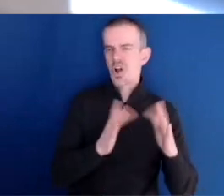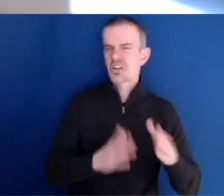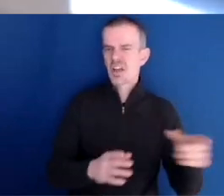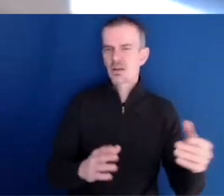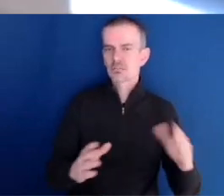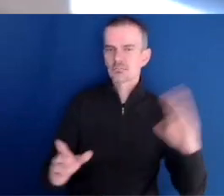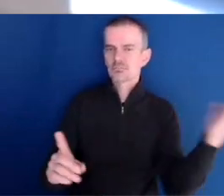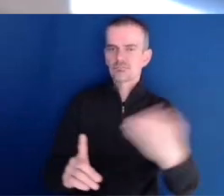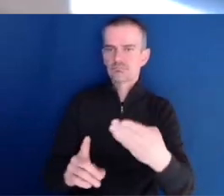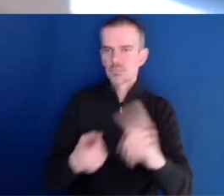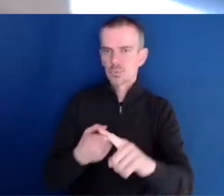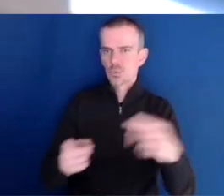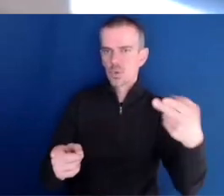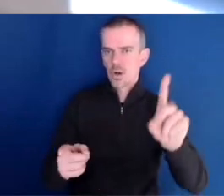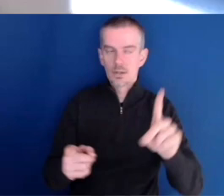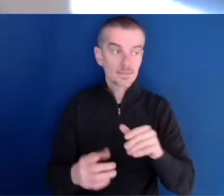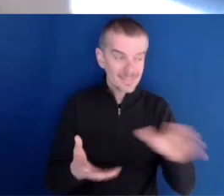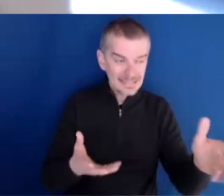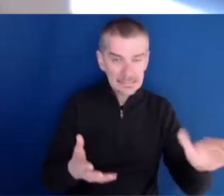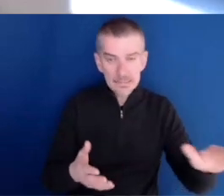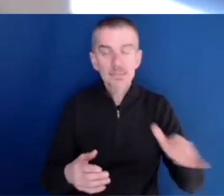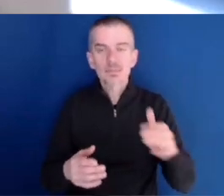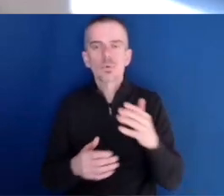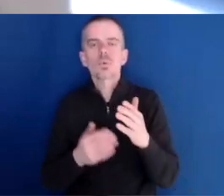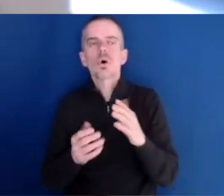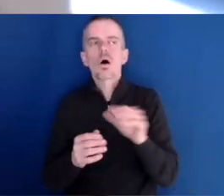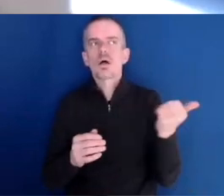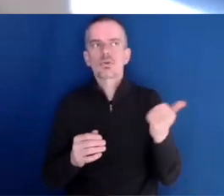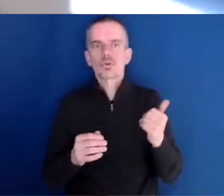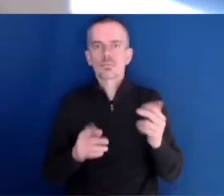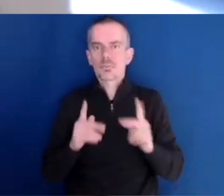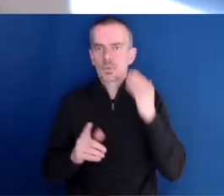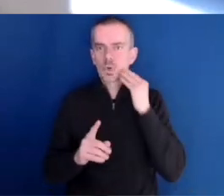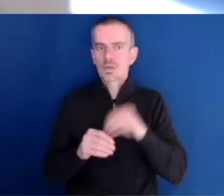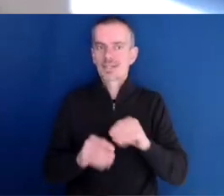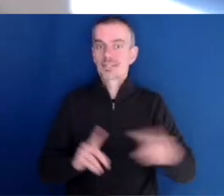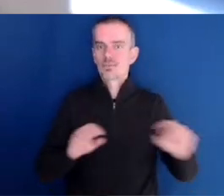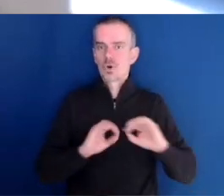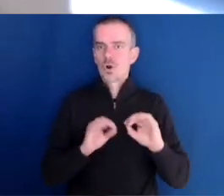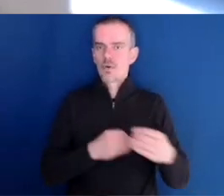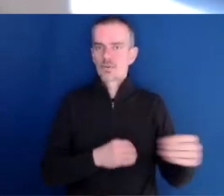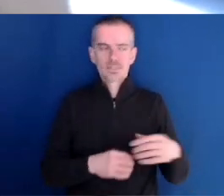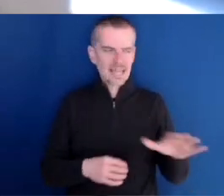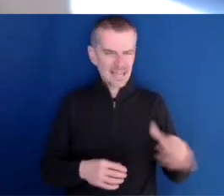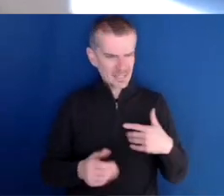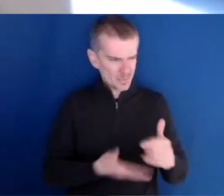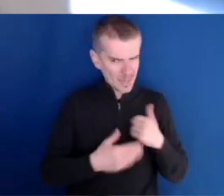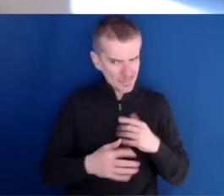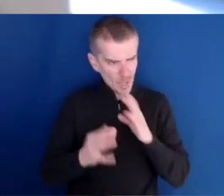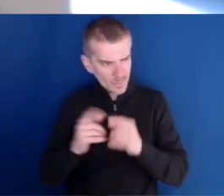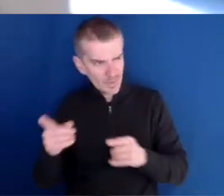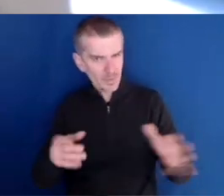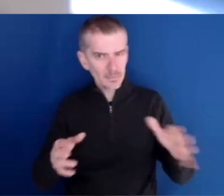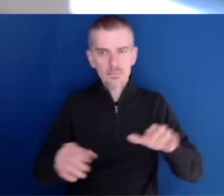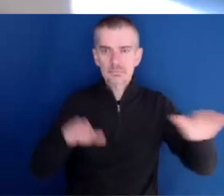So, leverage other contacts that you have in different offices too, if they may have a connection.